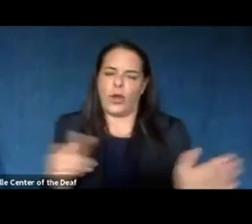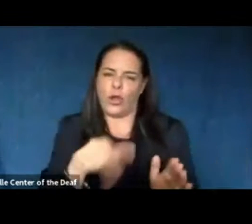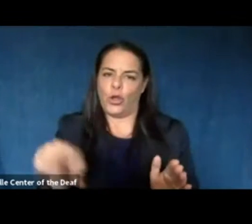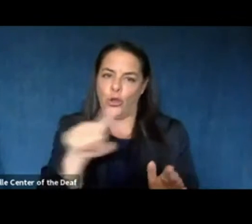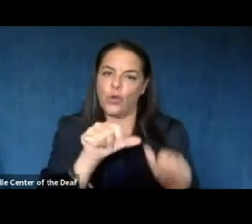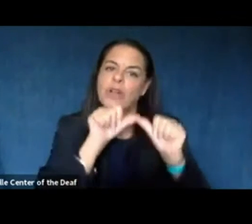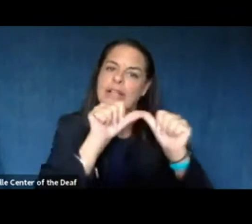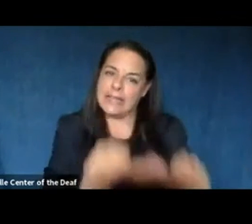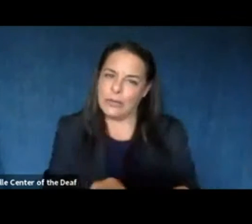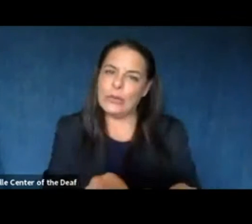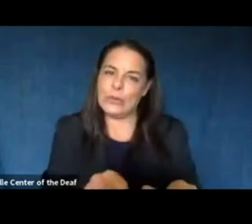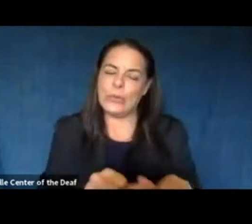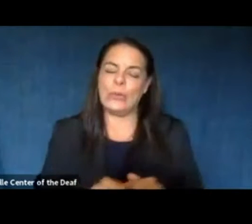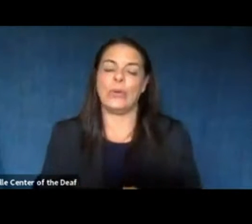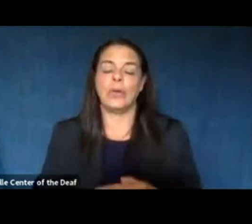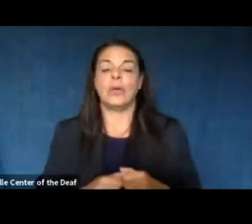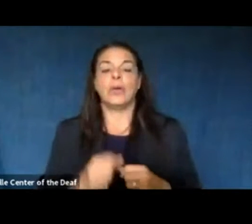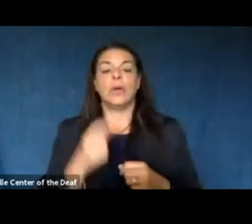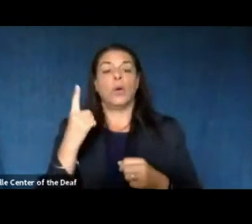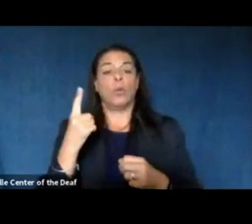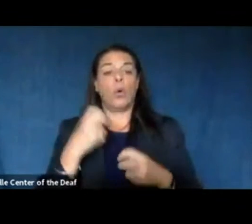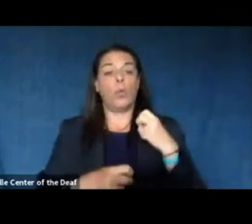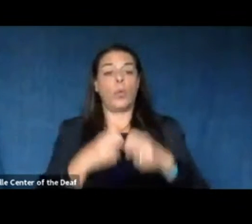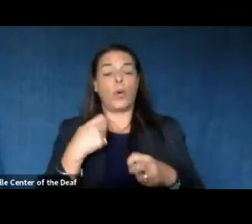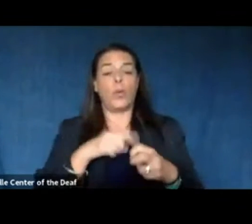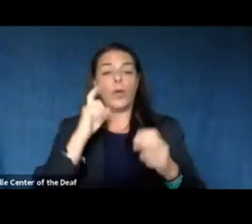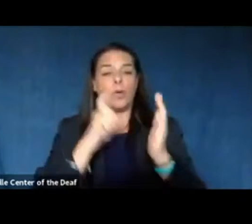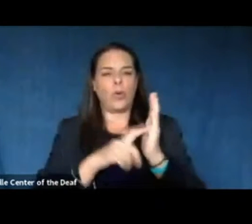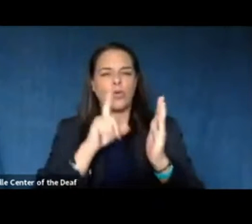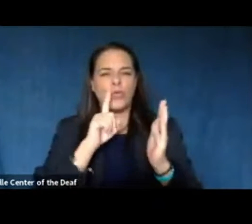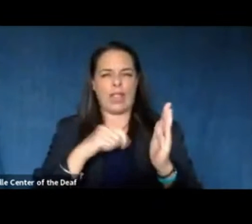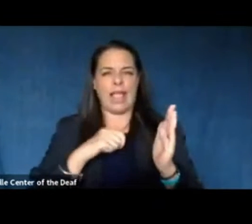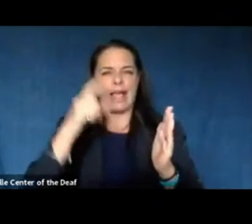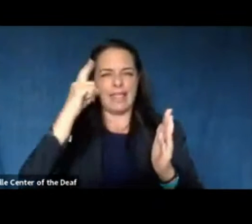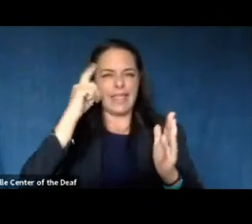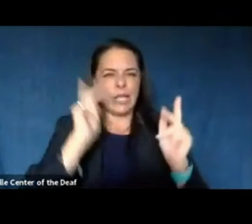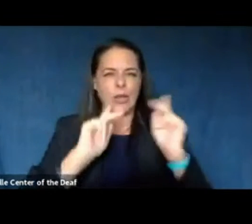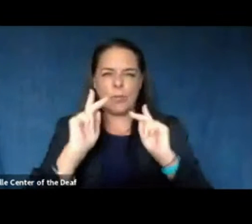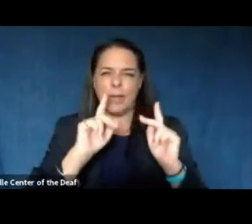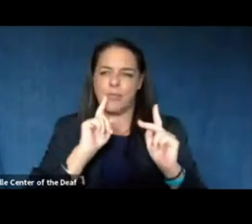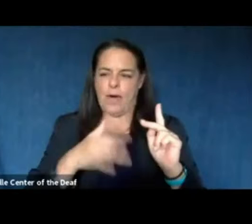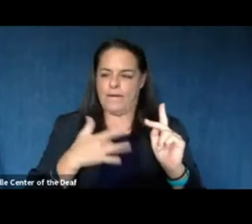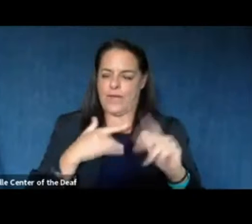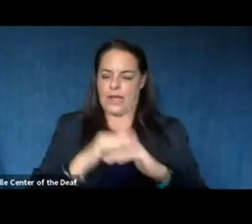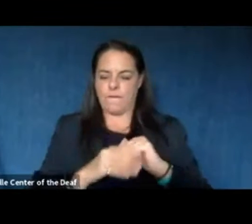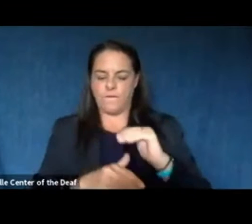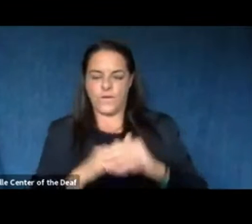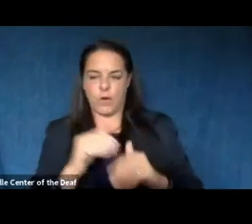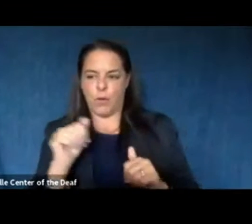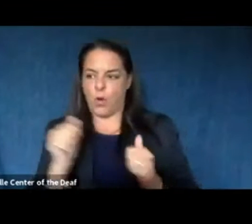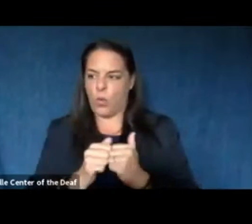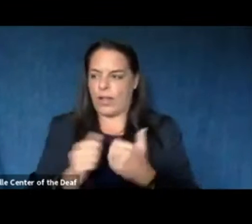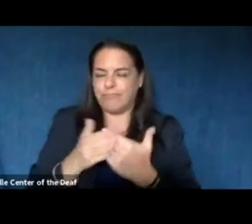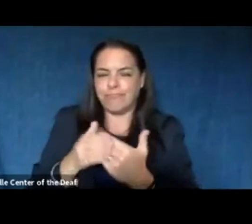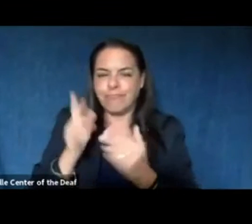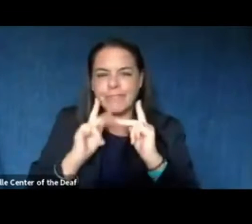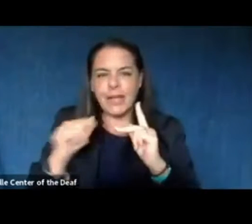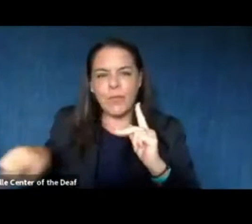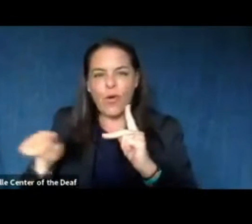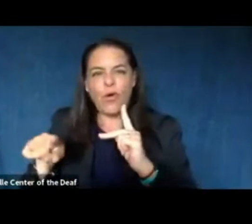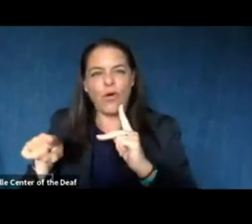it. The issue that we're running into, and I really do think it's people are just are feeling comfortable with certain people that they're around a lot, or